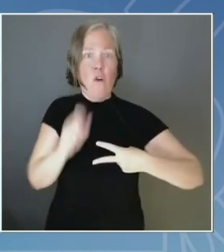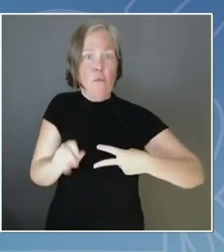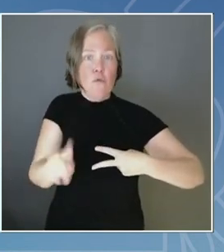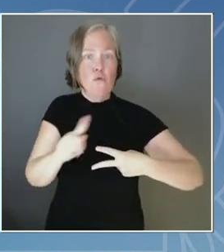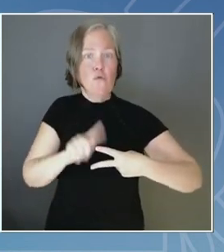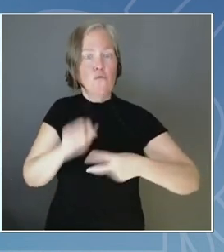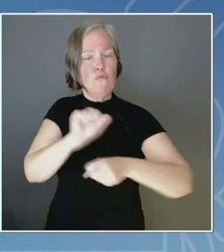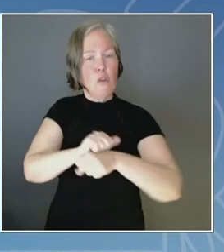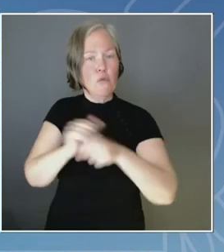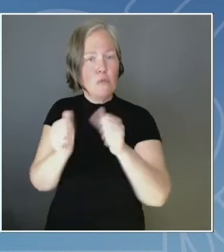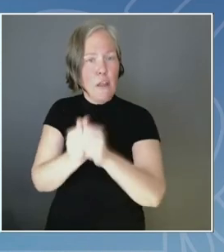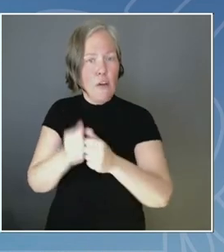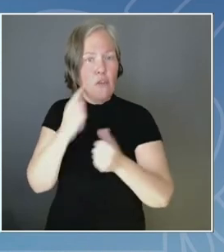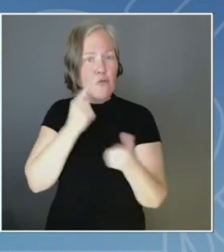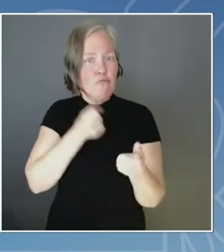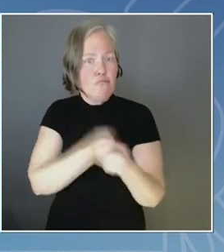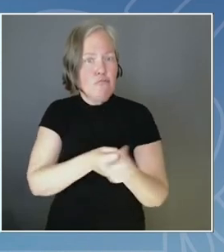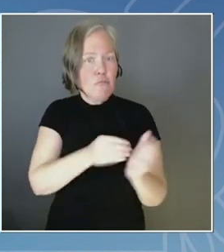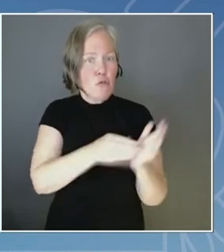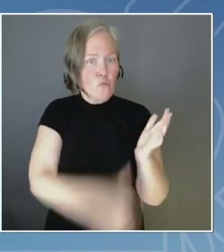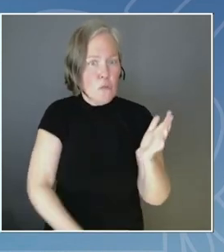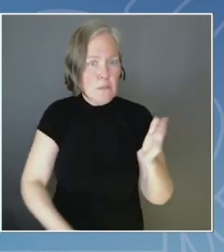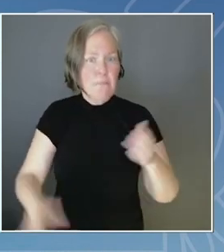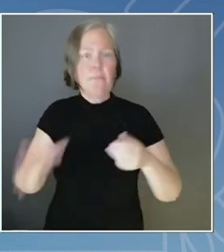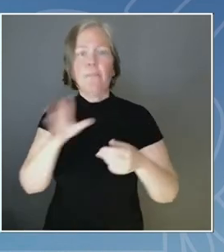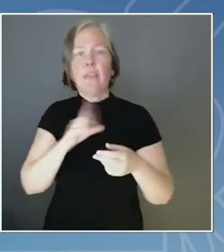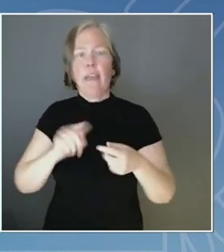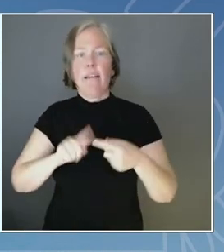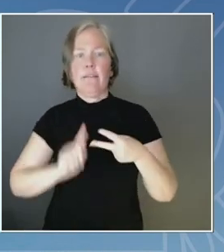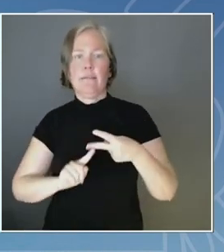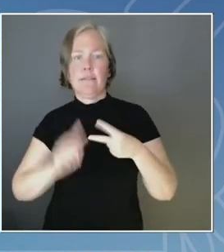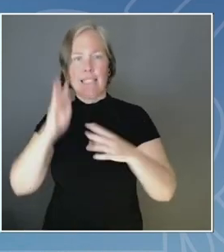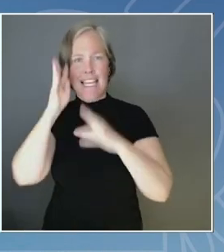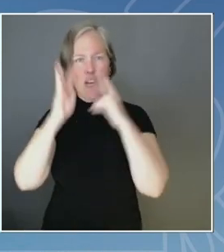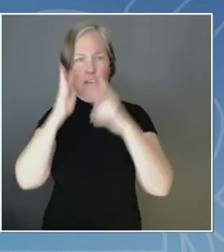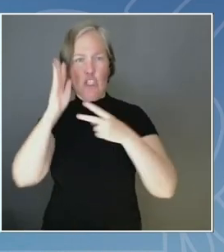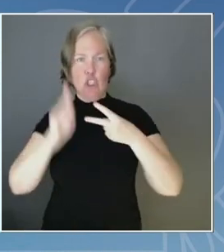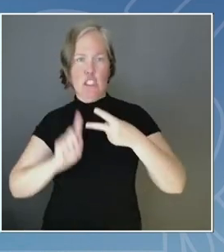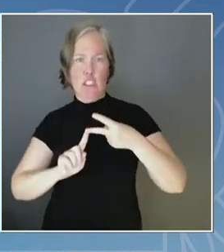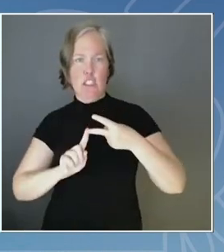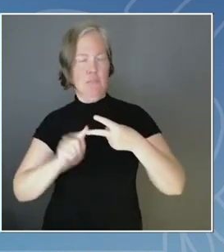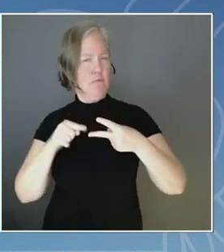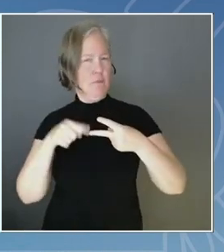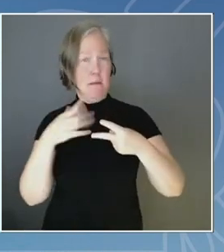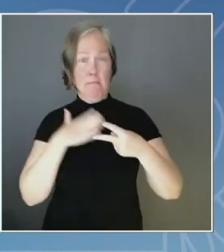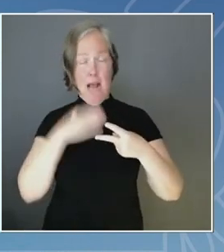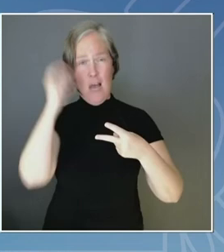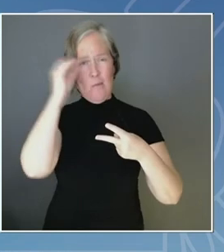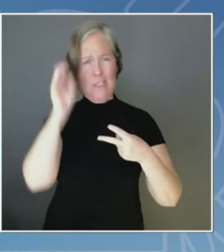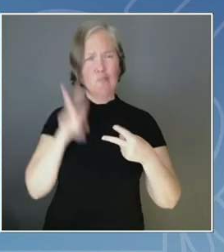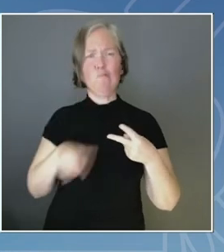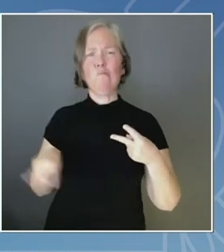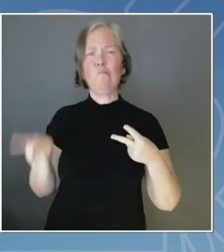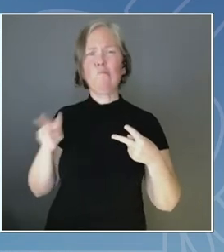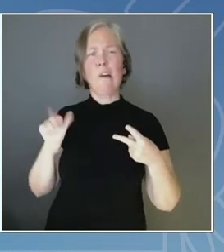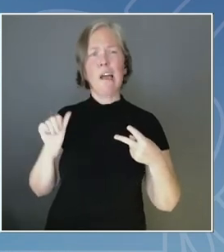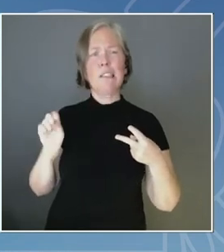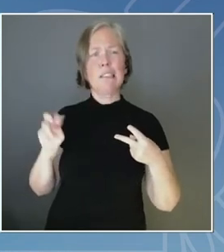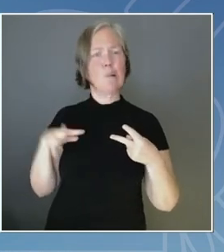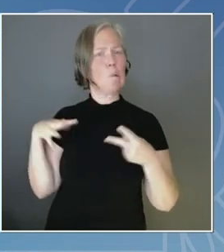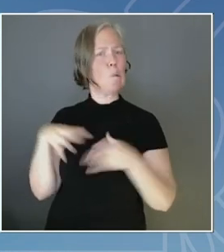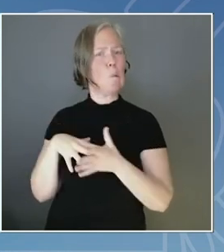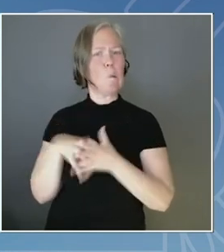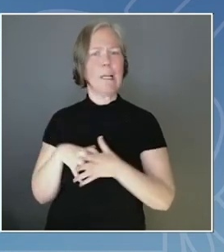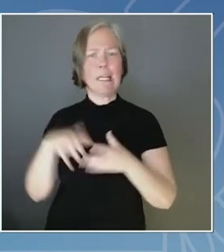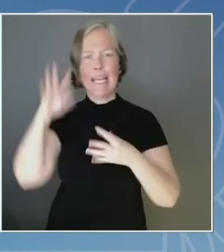the students, and also innovations, which is very lacking, in my opinion, in the ASEAN country. These are the